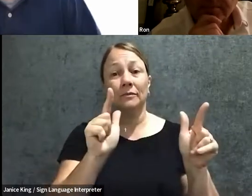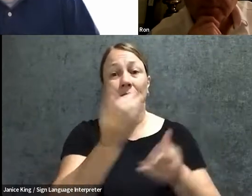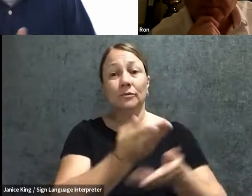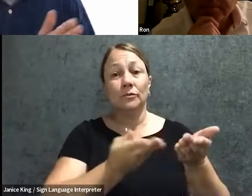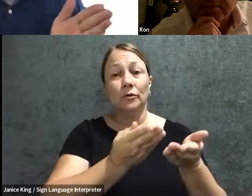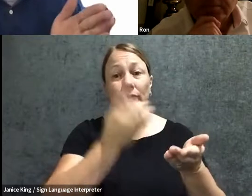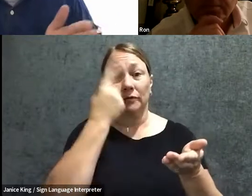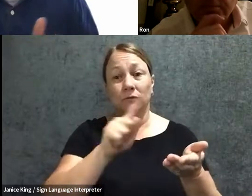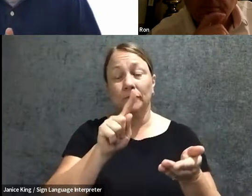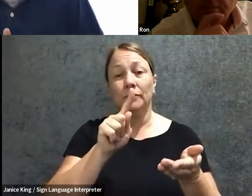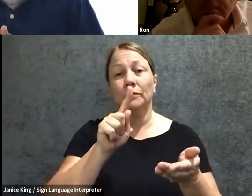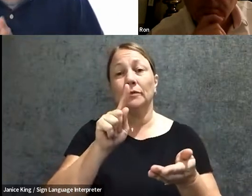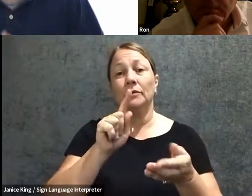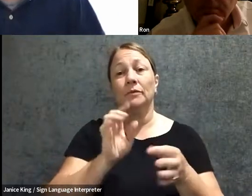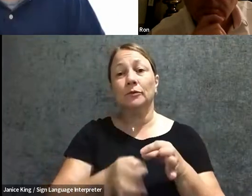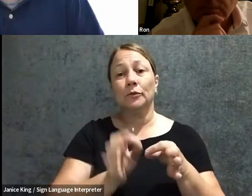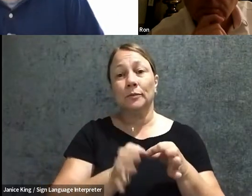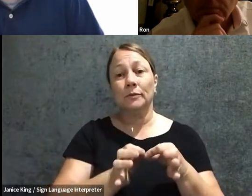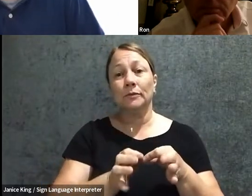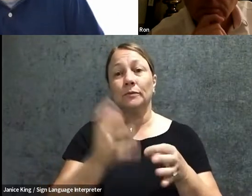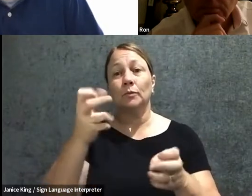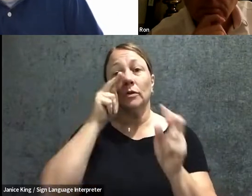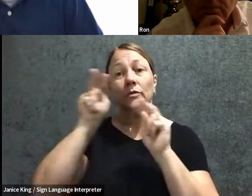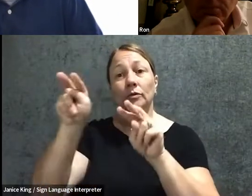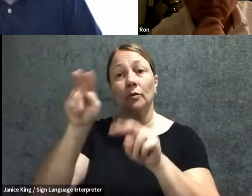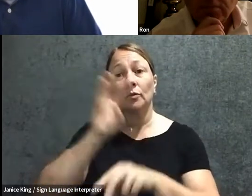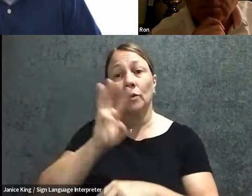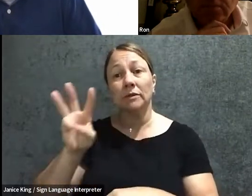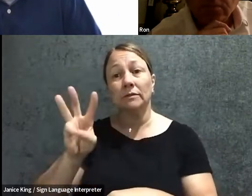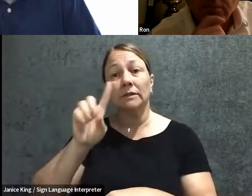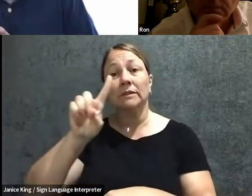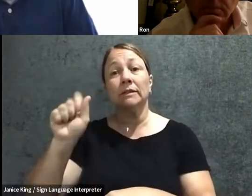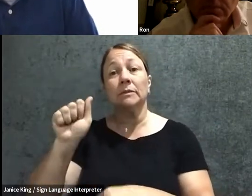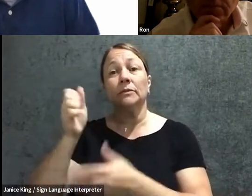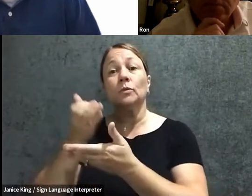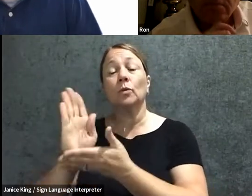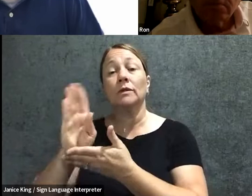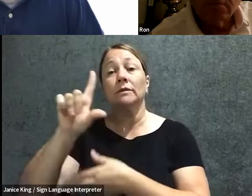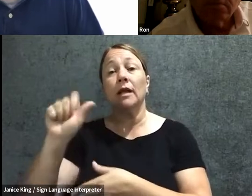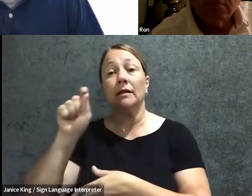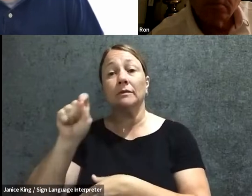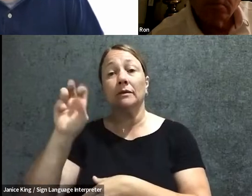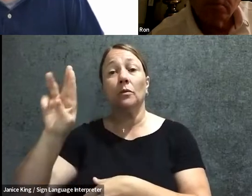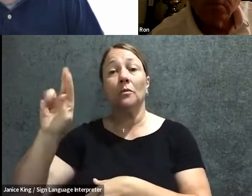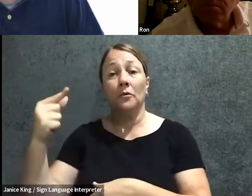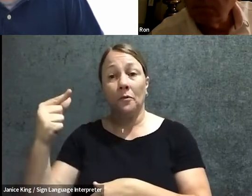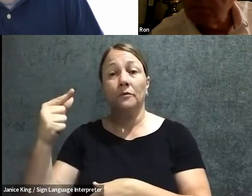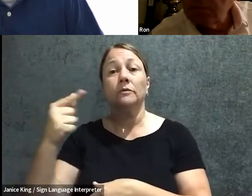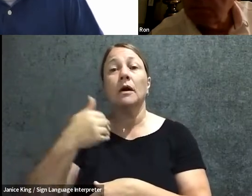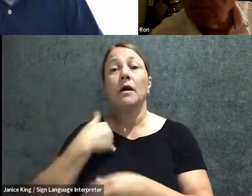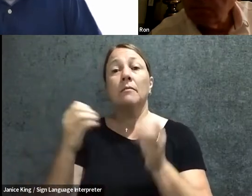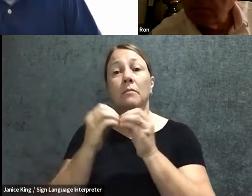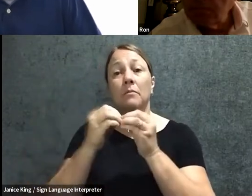interpretation. Stay tuned to our website, disabilityrightsla.org, for more news of future webinars like this